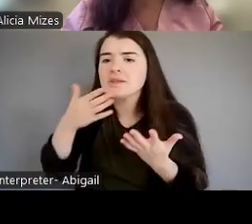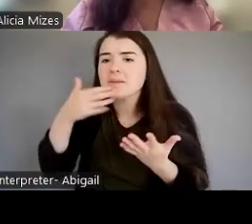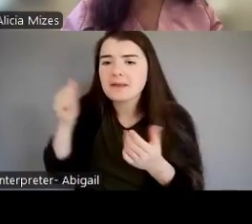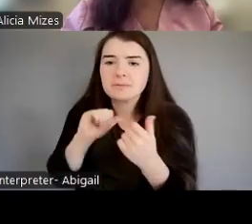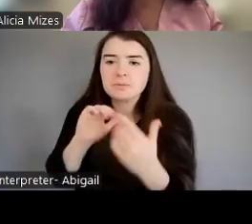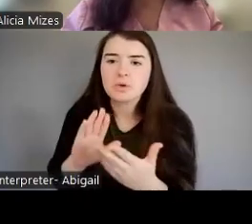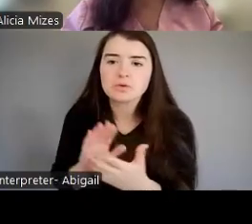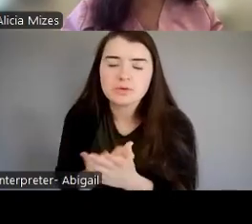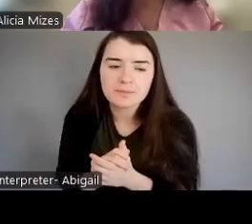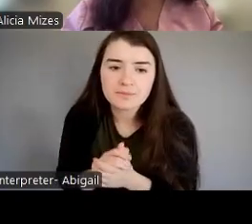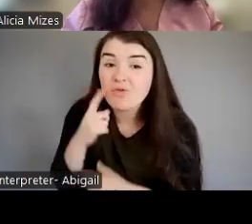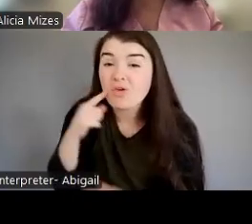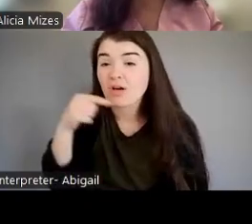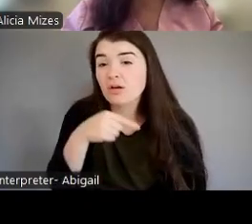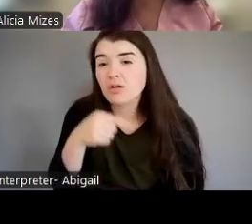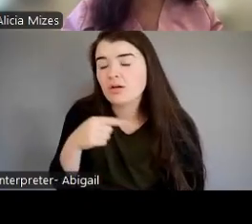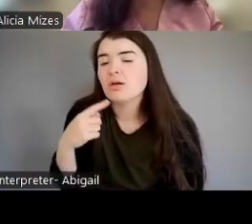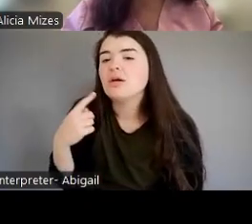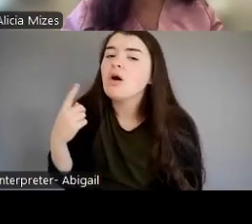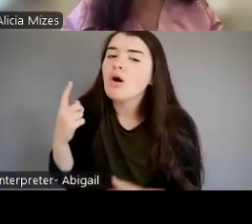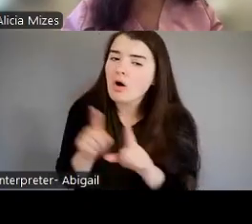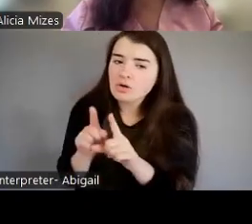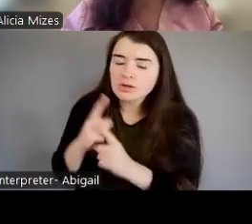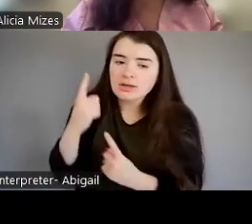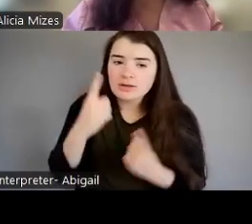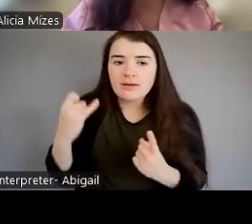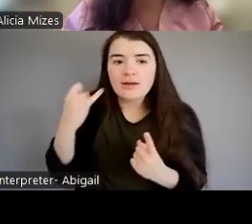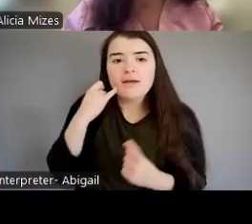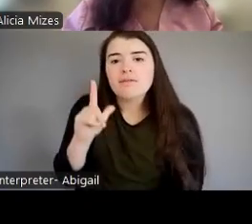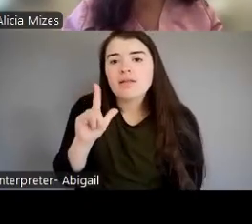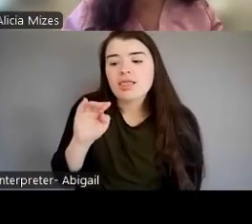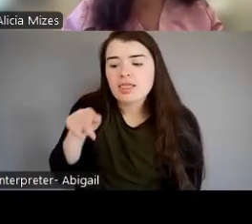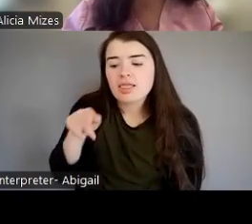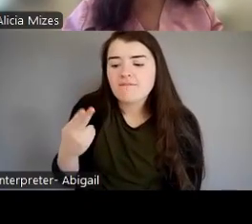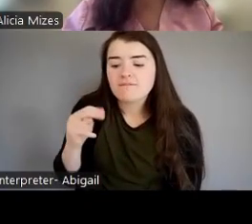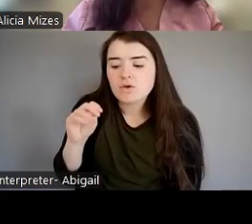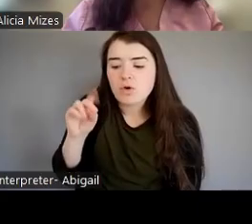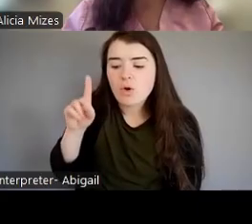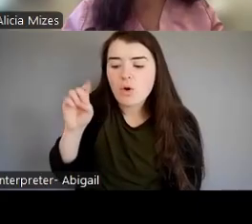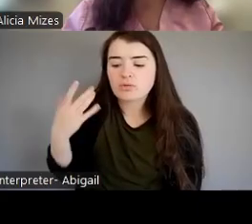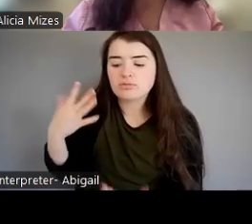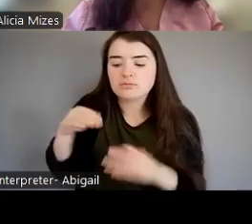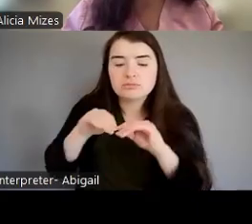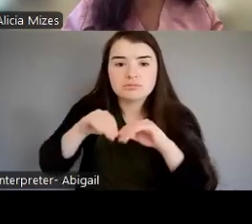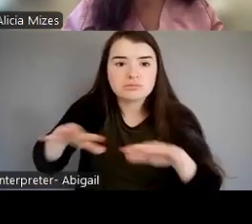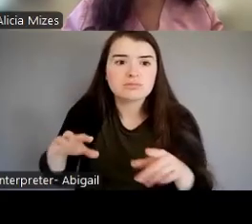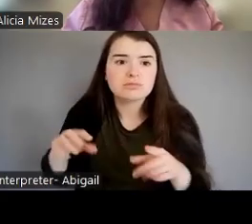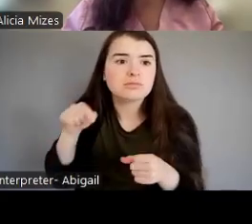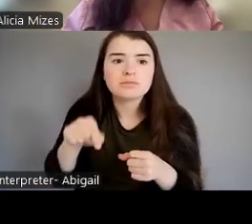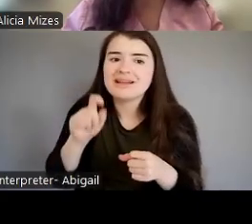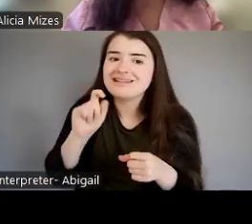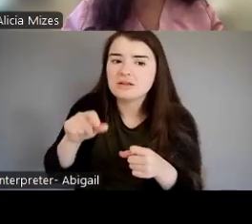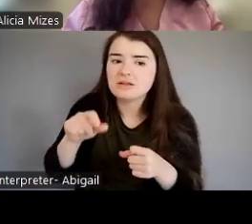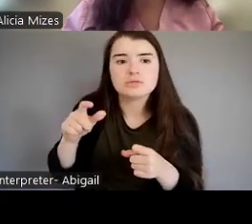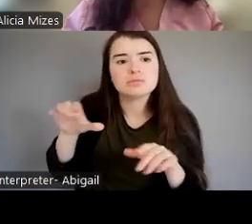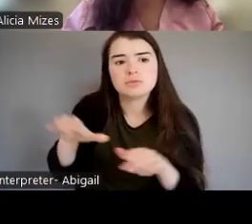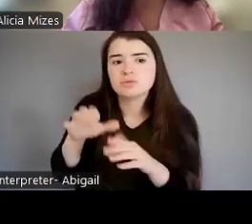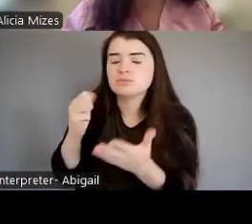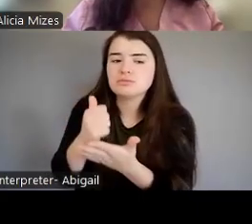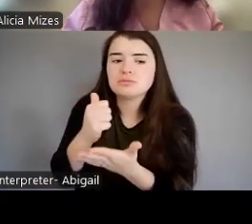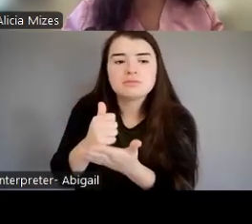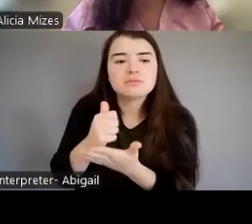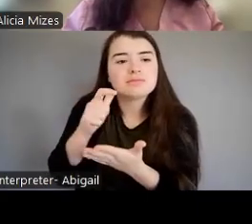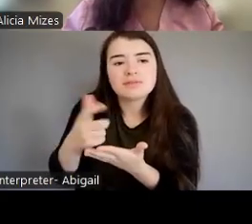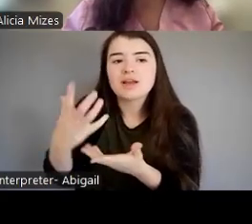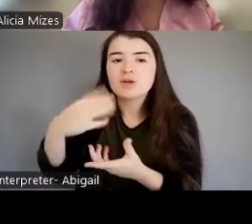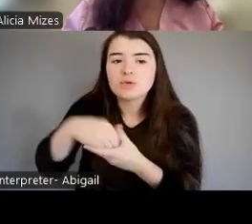if there's invasion of the lymph nodes or metastasis to other organs, we may need to do systemic therapy. So that would include your BRAF